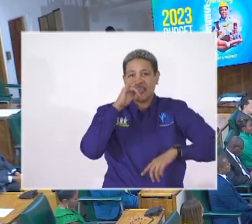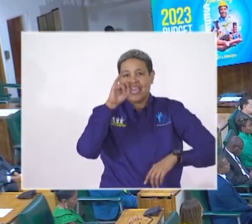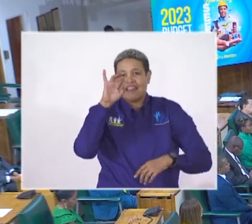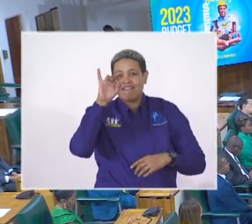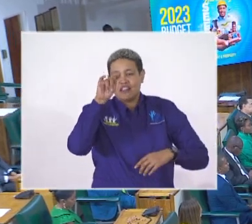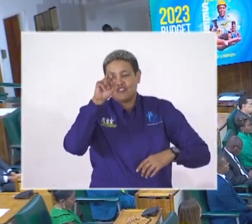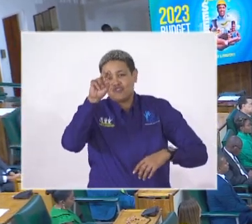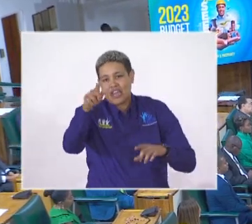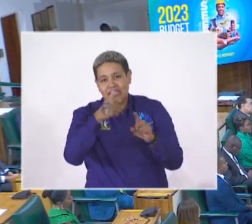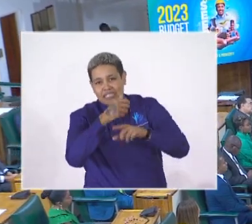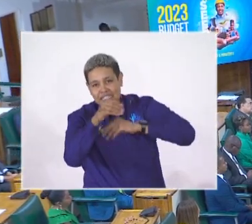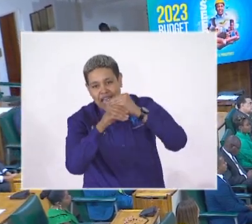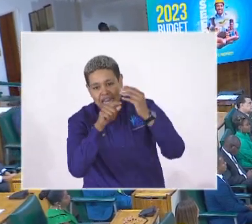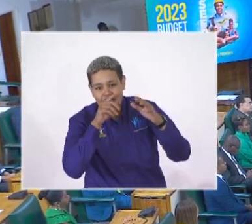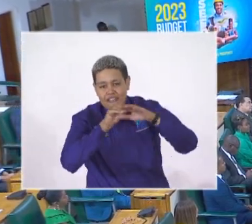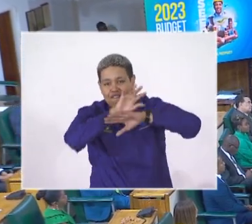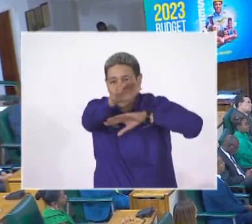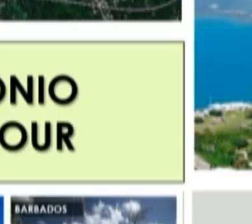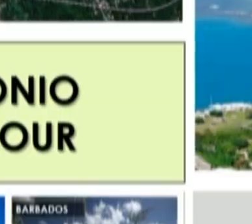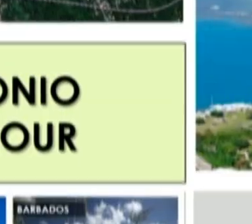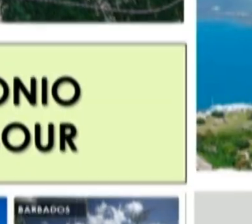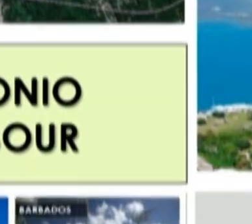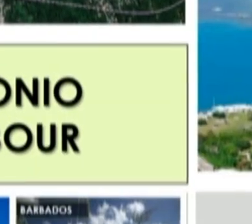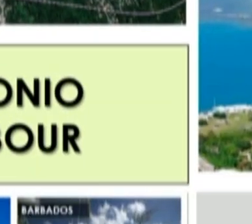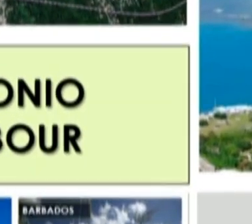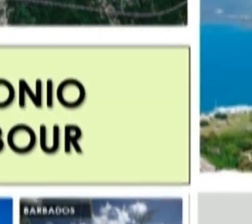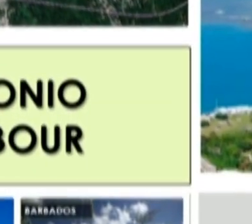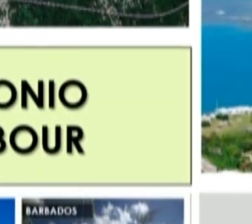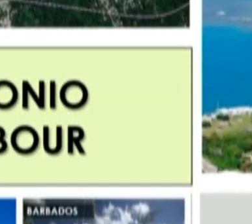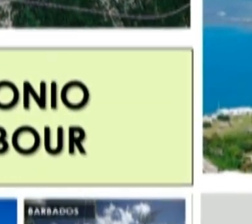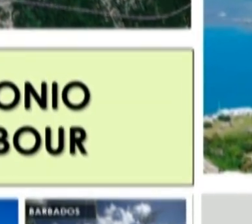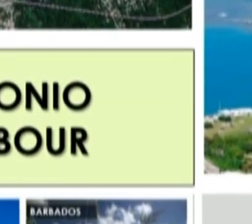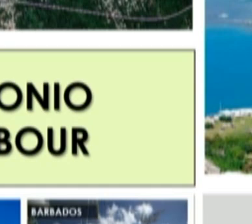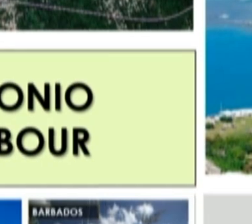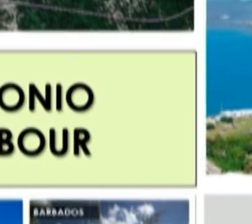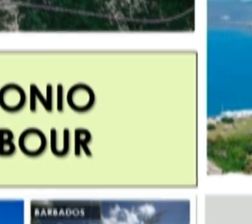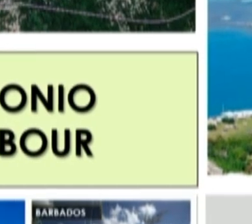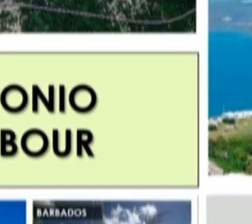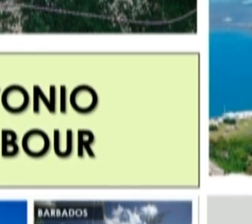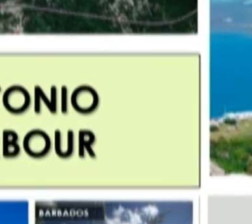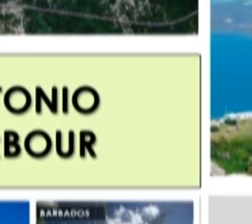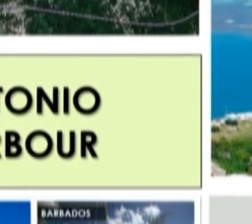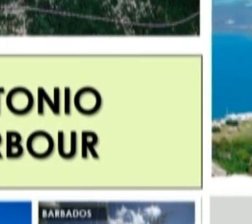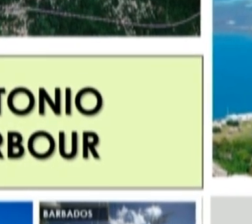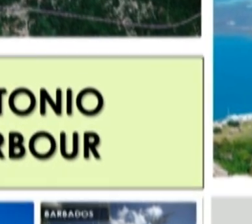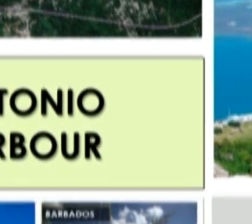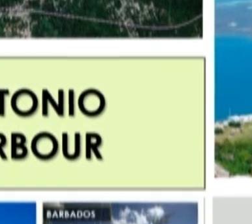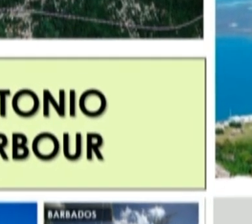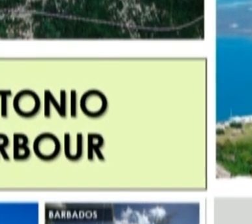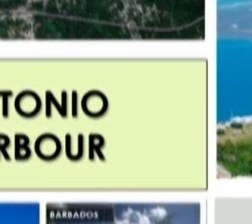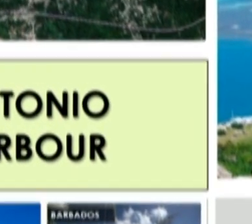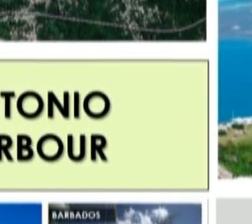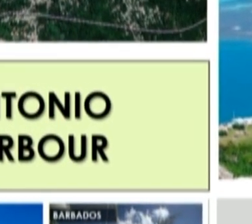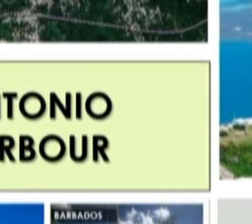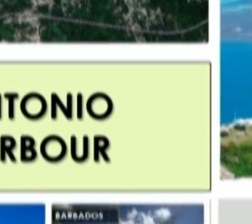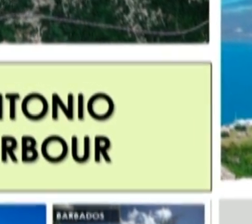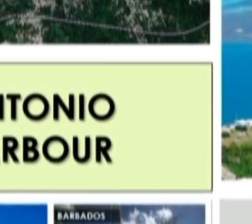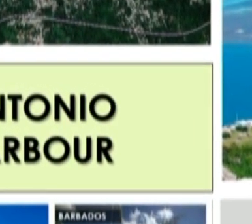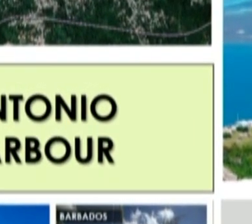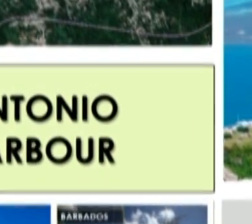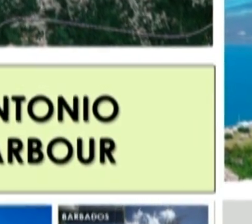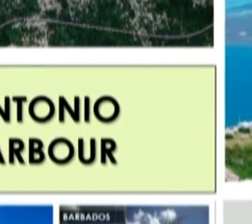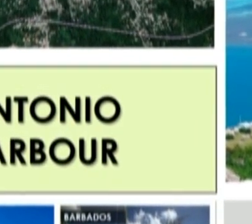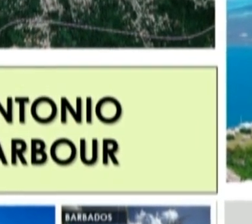to develop the East Harbor as a cruise port. The PAJ was also directed to develop the land surrounding West and East Harbors, Titchfield